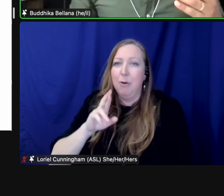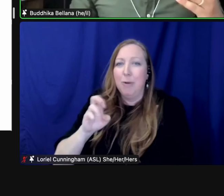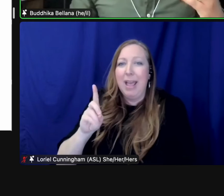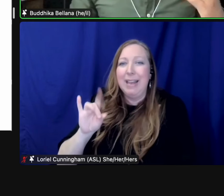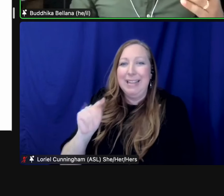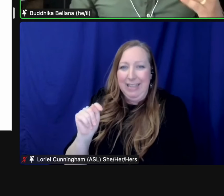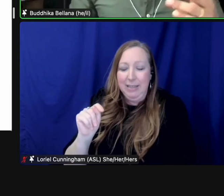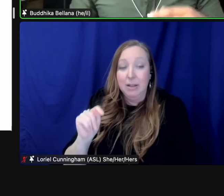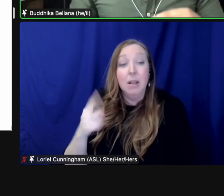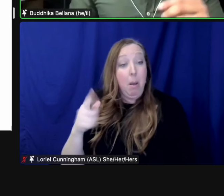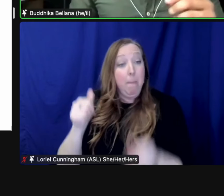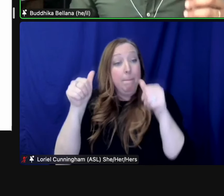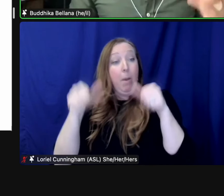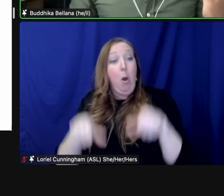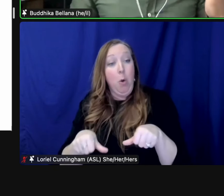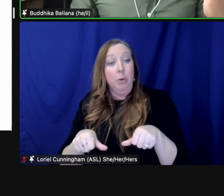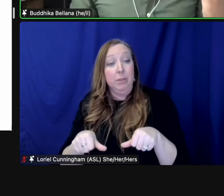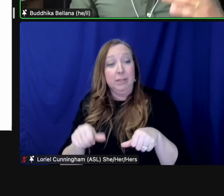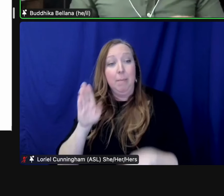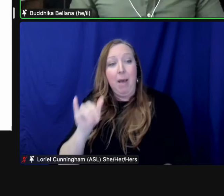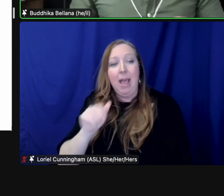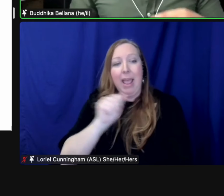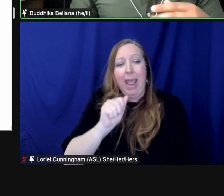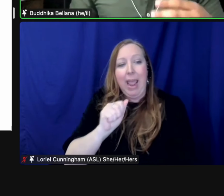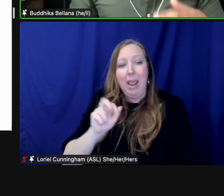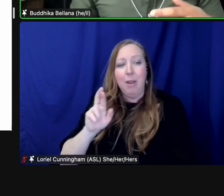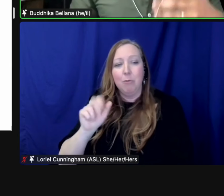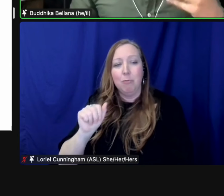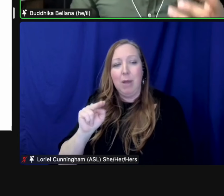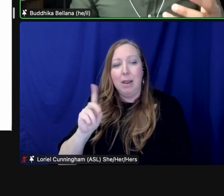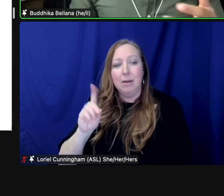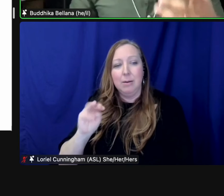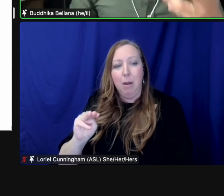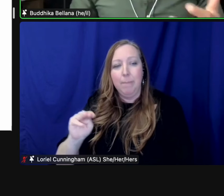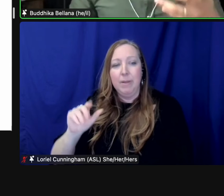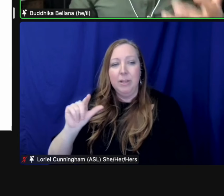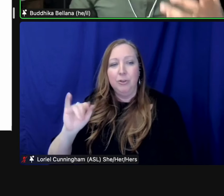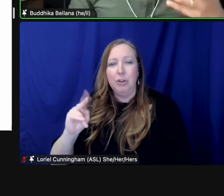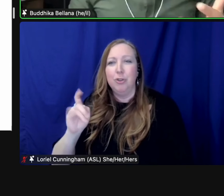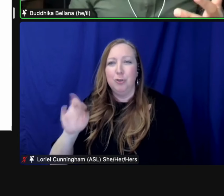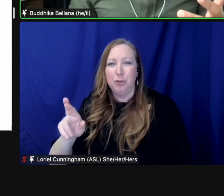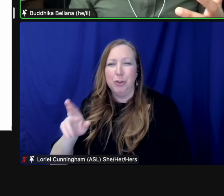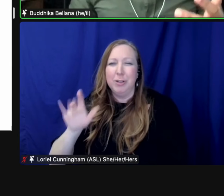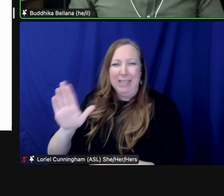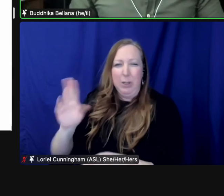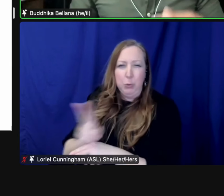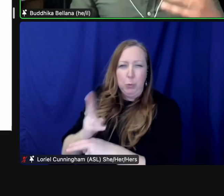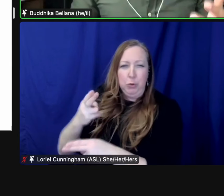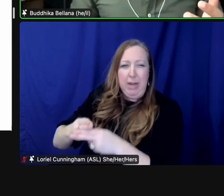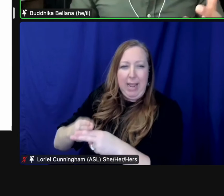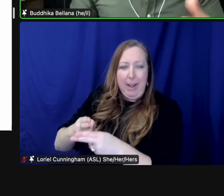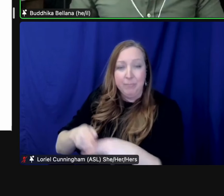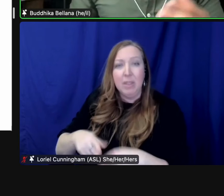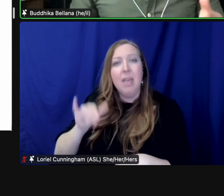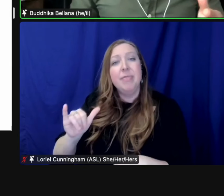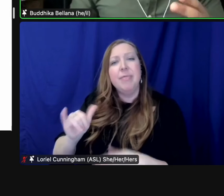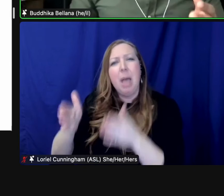by a random ginger, the username actually. And what they said was, does reading a book change who you are temporarily? And this